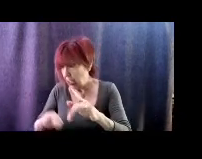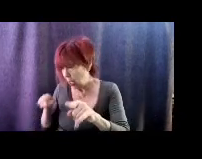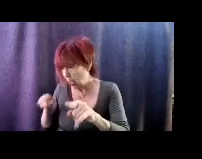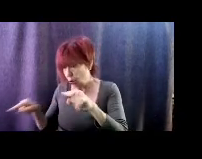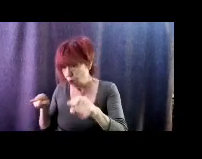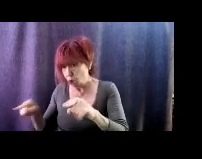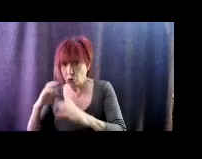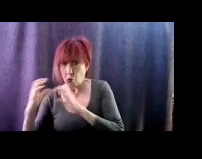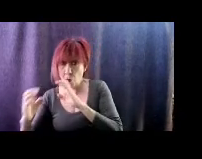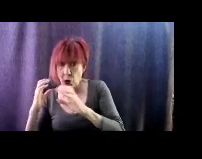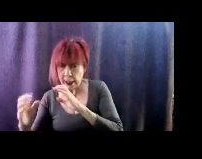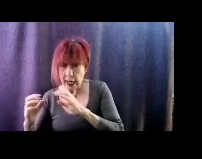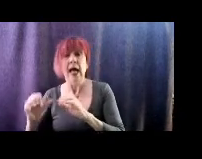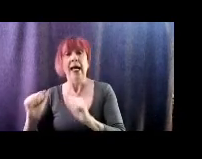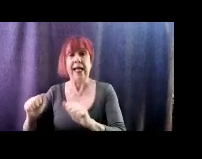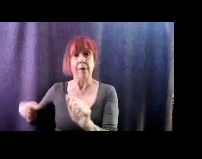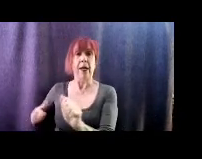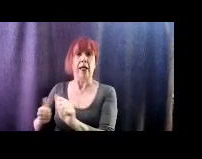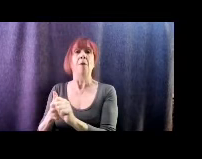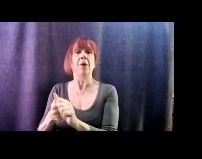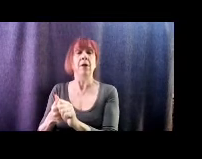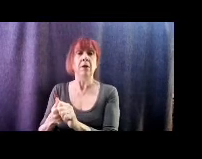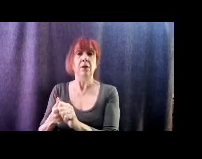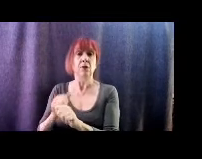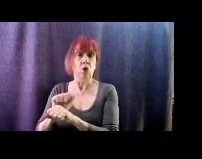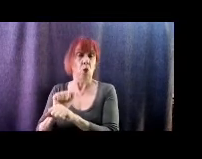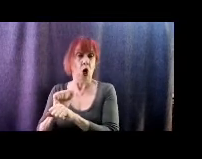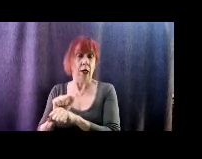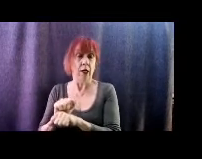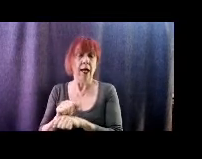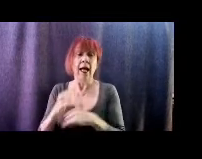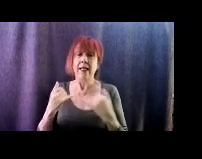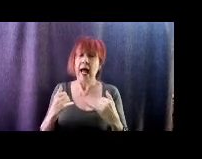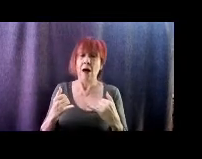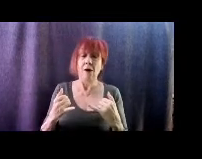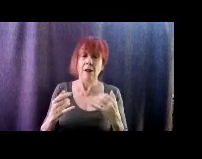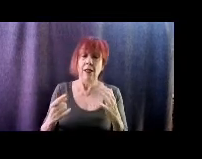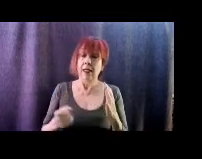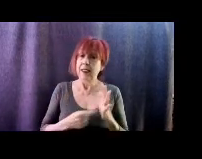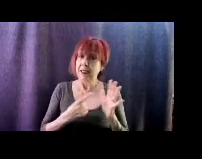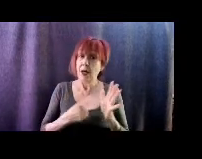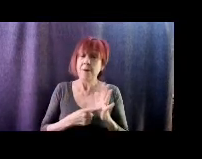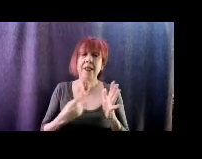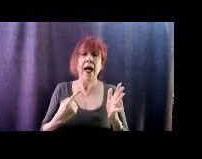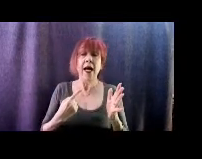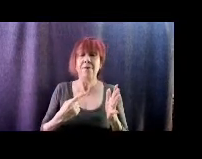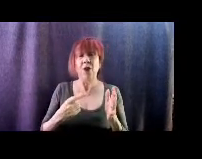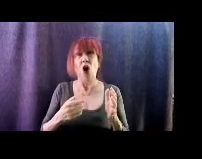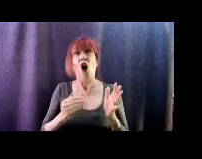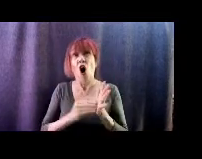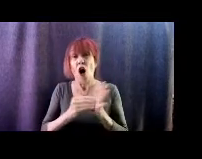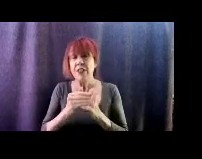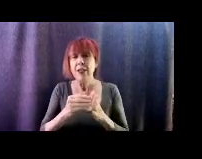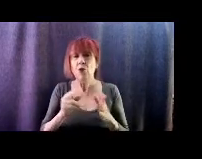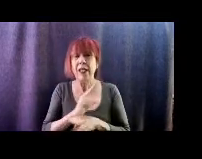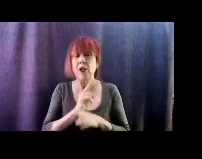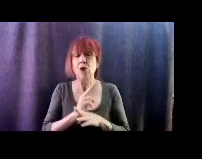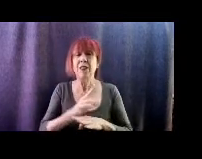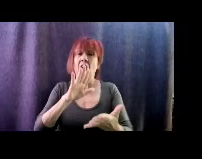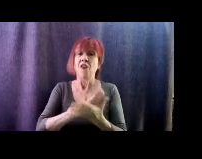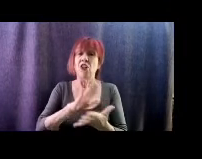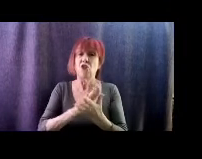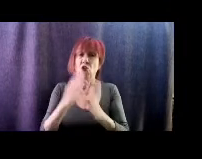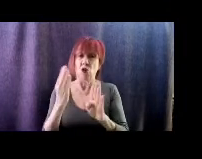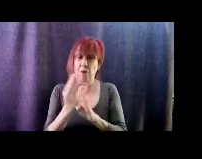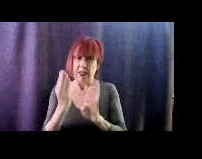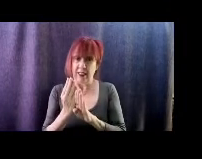going out, how do we do that? A lot of times it is school buses. Often what we like to do is piggyback with buses